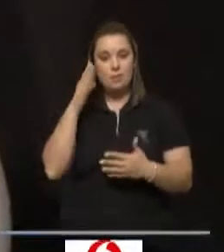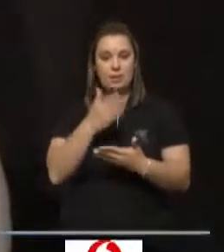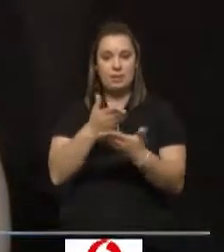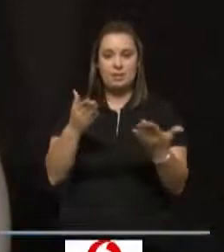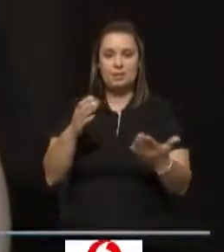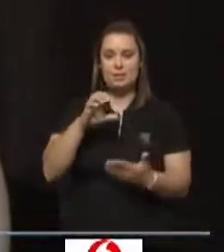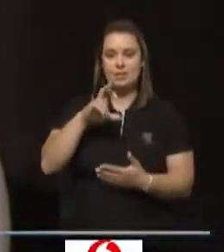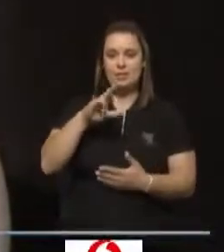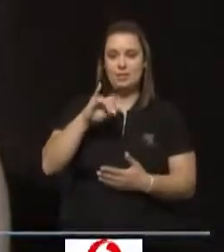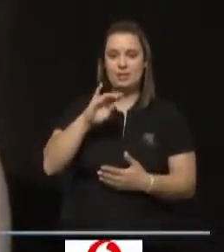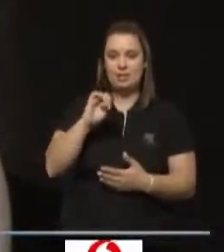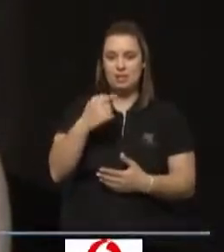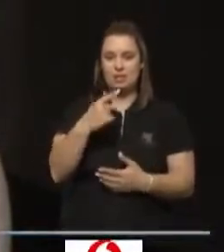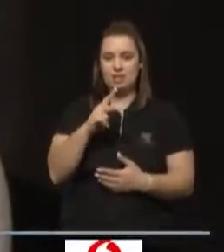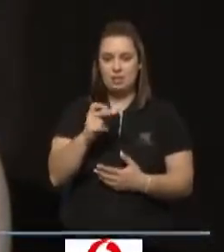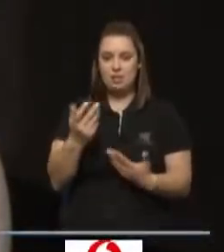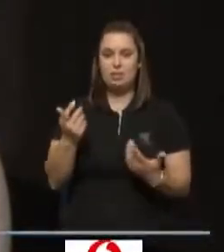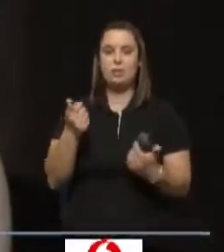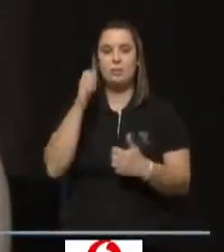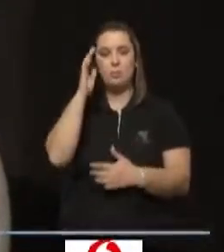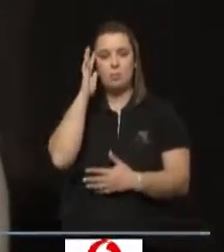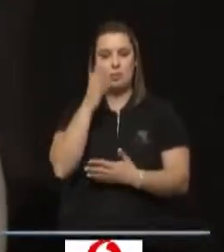Good afternoon.